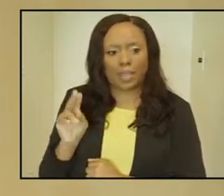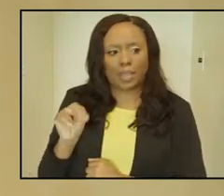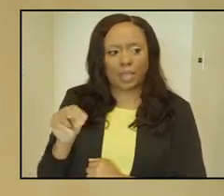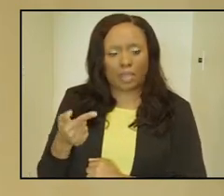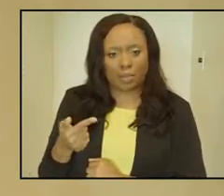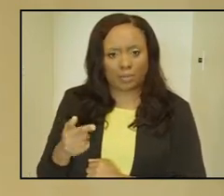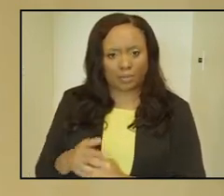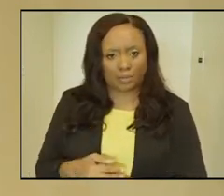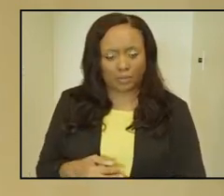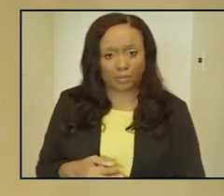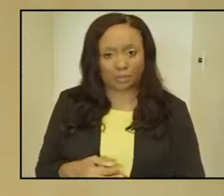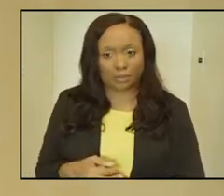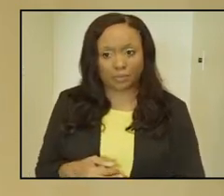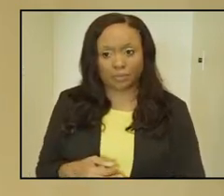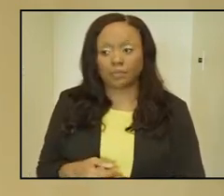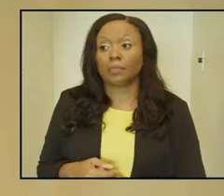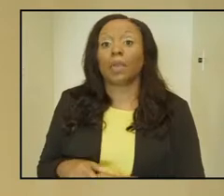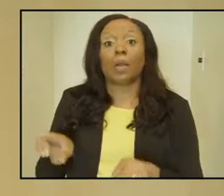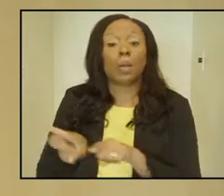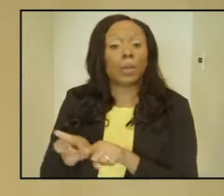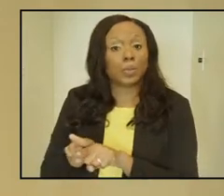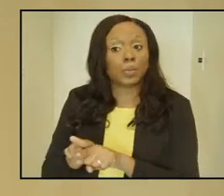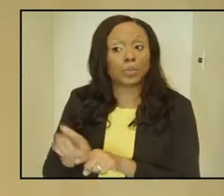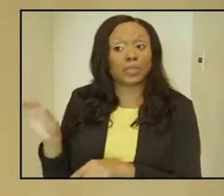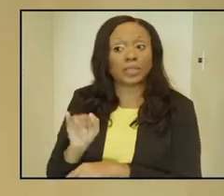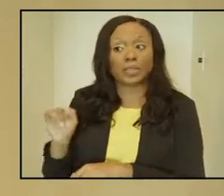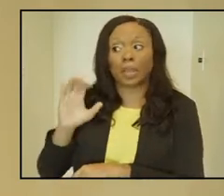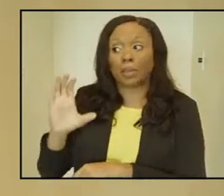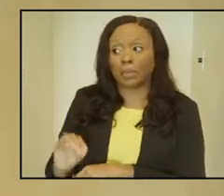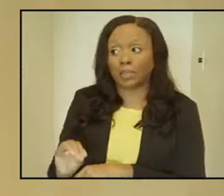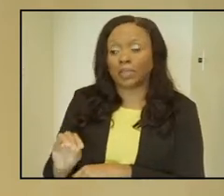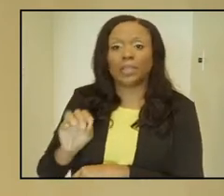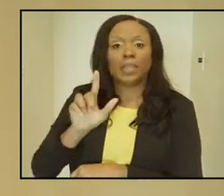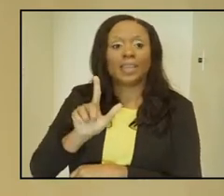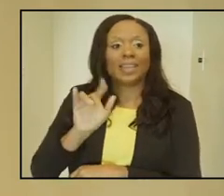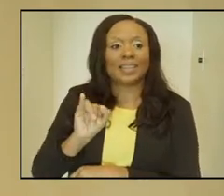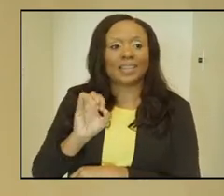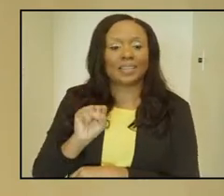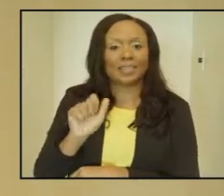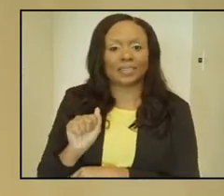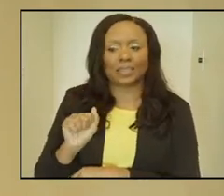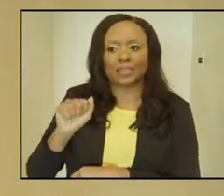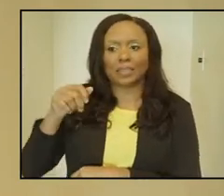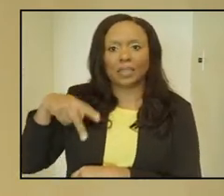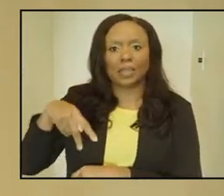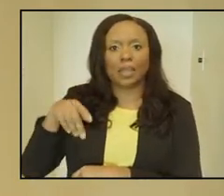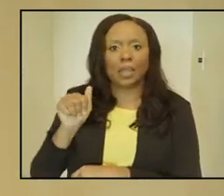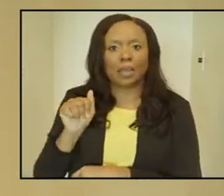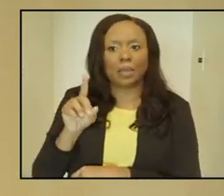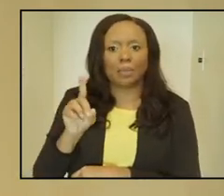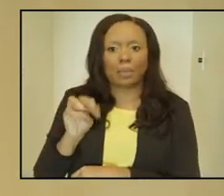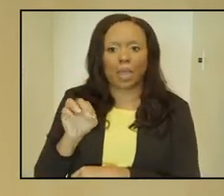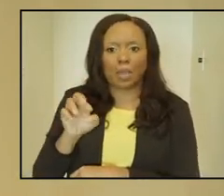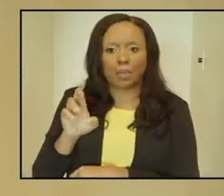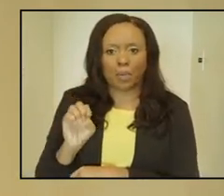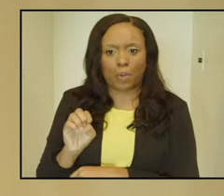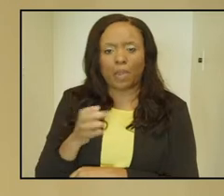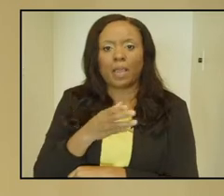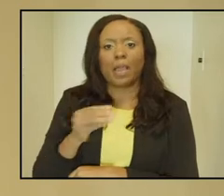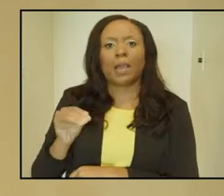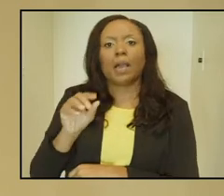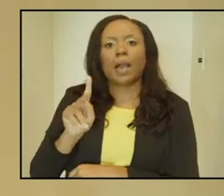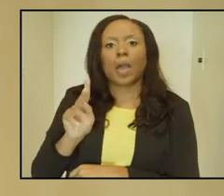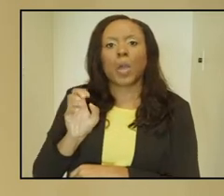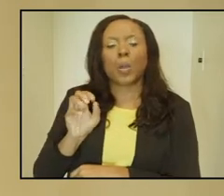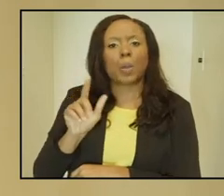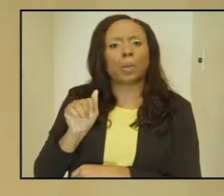Also here from Ernst & Young, Ms. Lisa Padmore and Mr. Kolade Nurse,